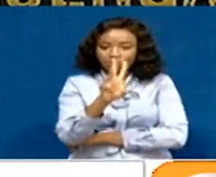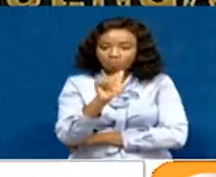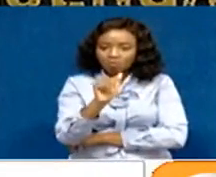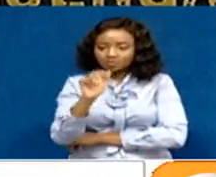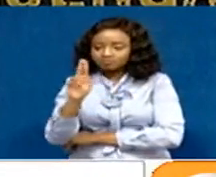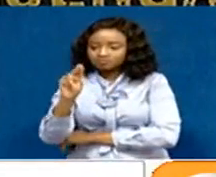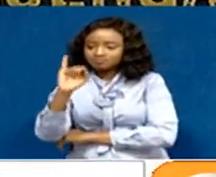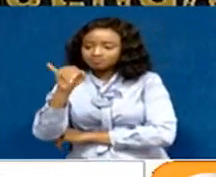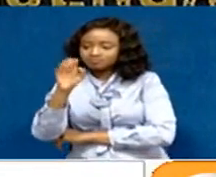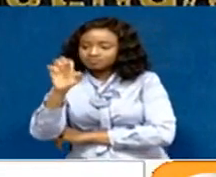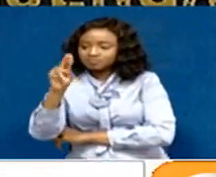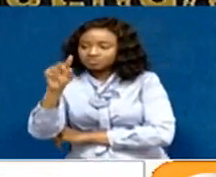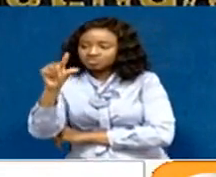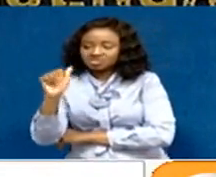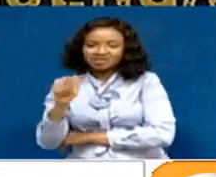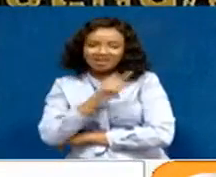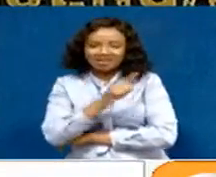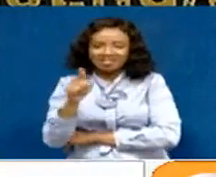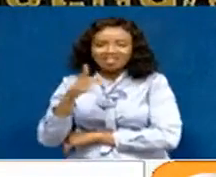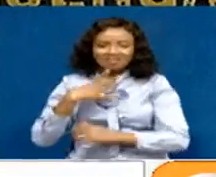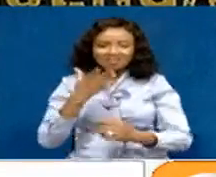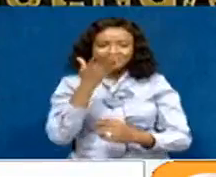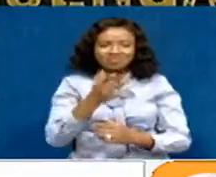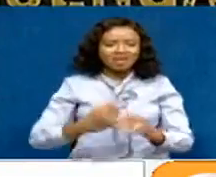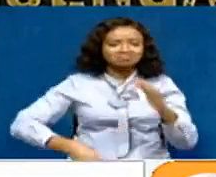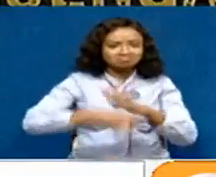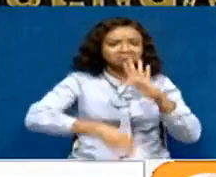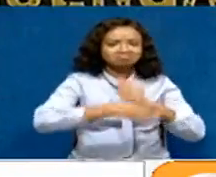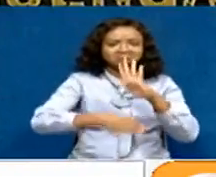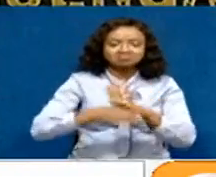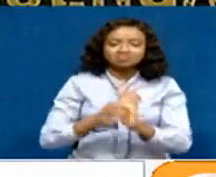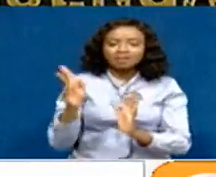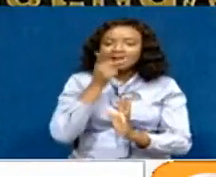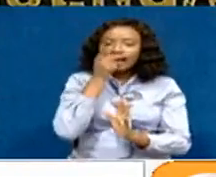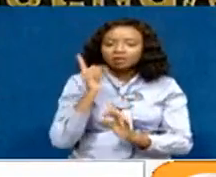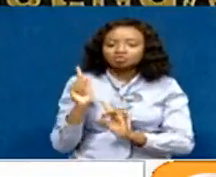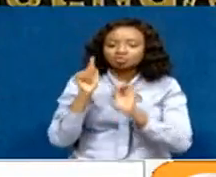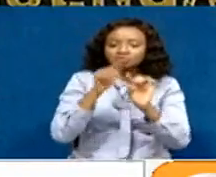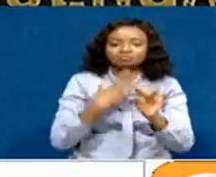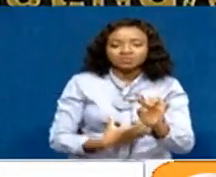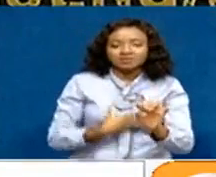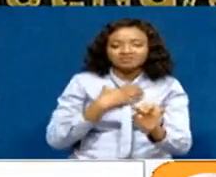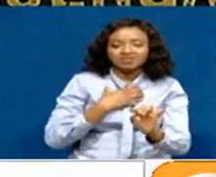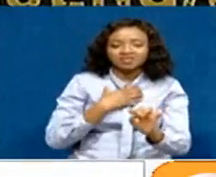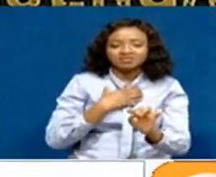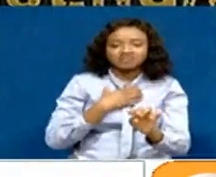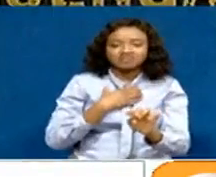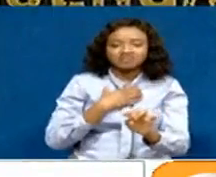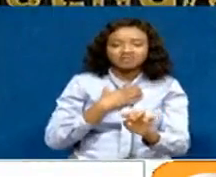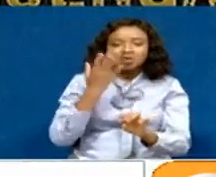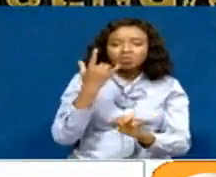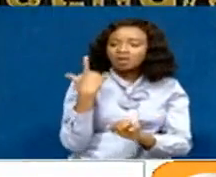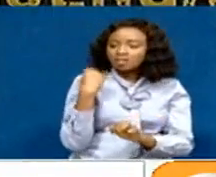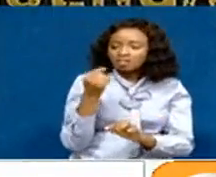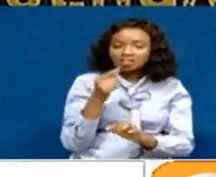officials behind the eviction. Kalonzo, who visited the evictees a week after another clash between residents and security officials,